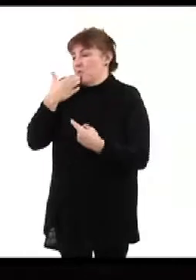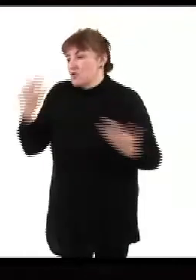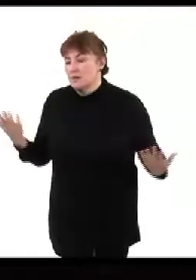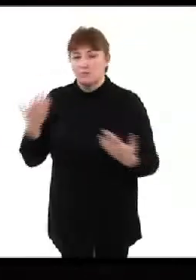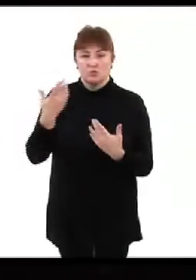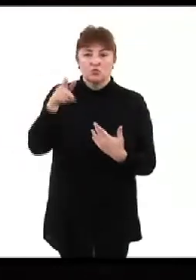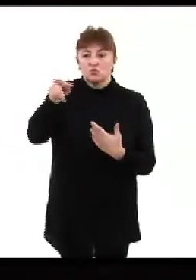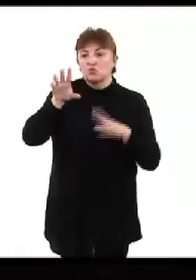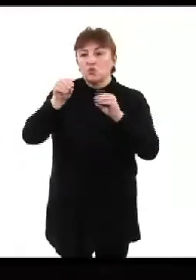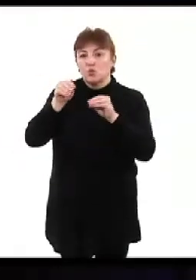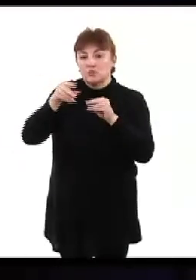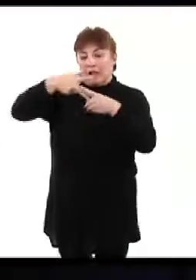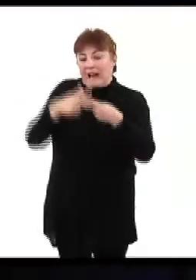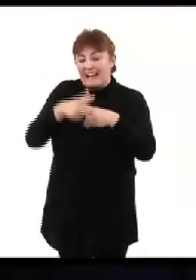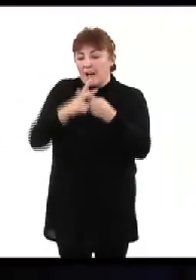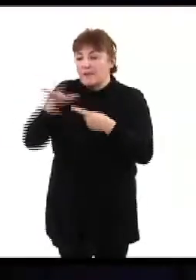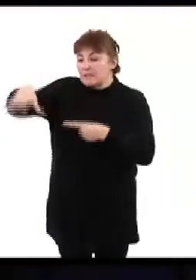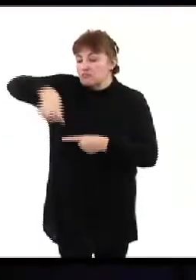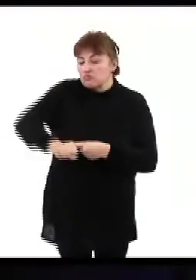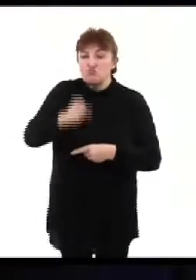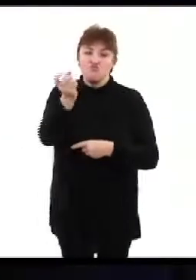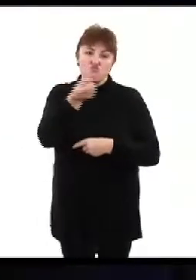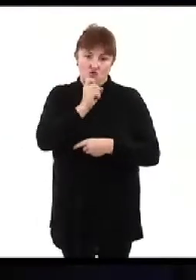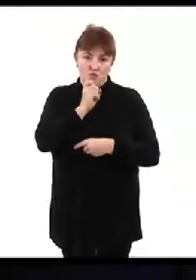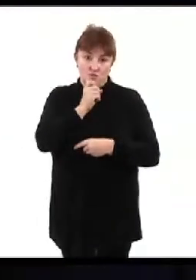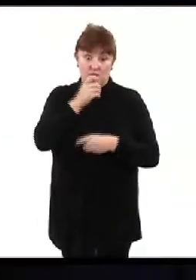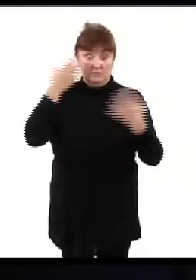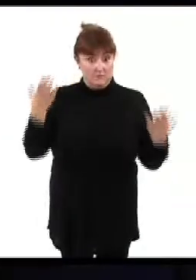So our hypotheses, given what I've told you already about